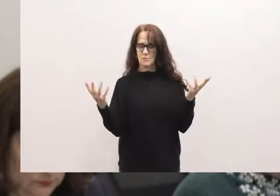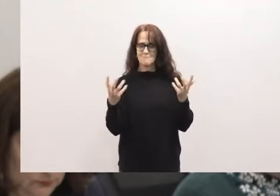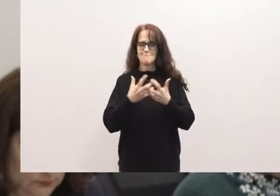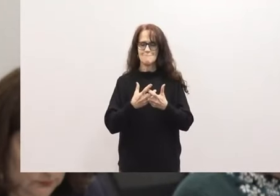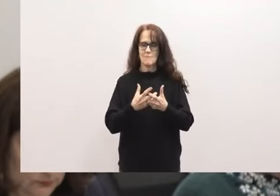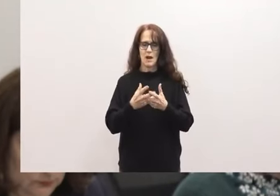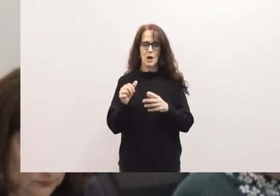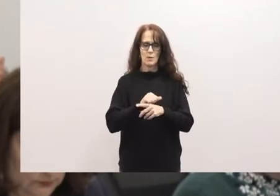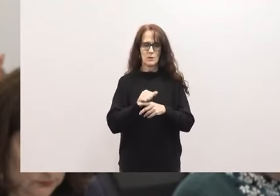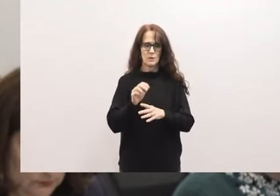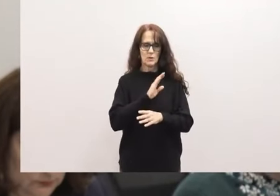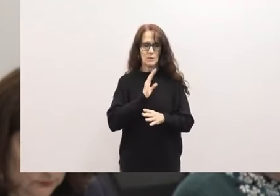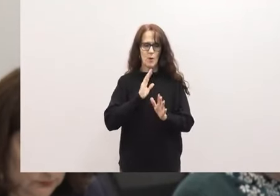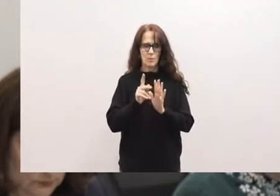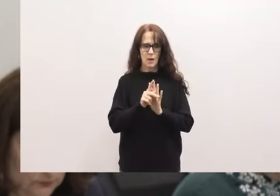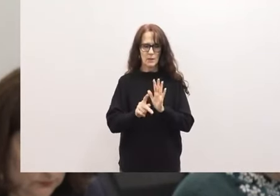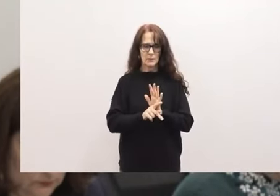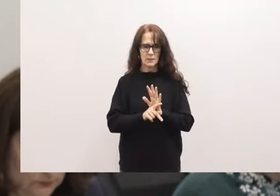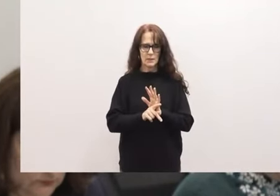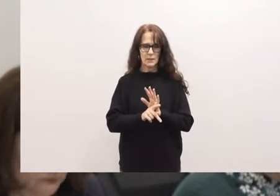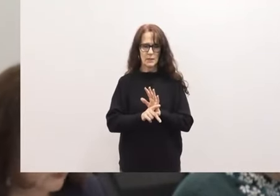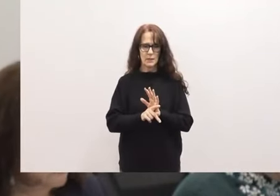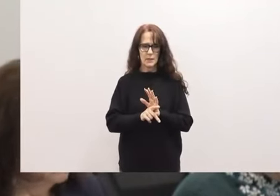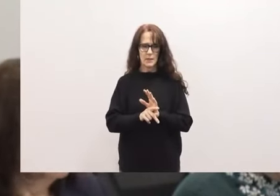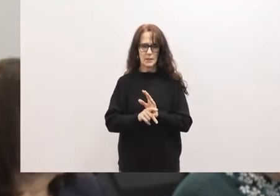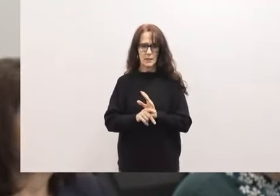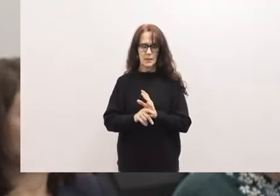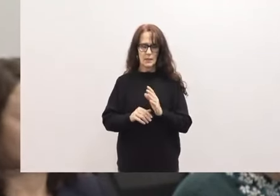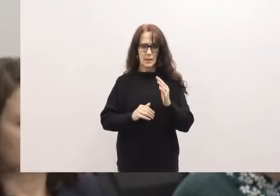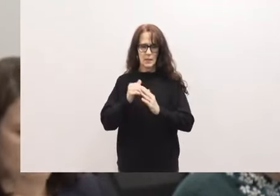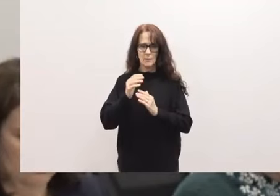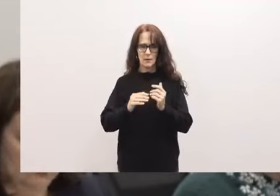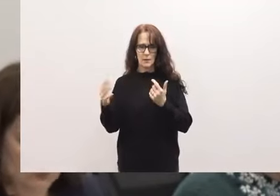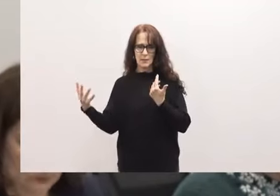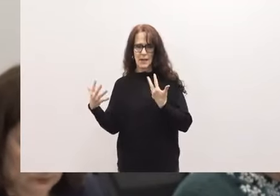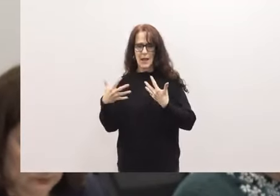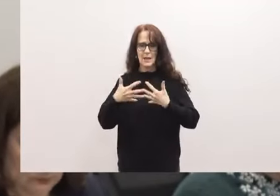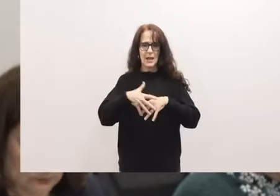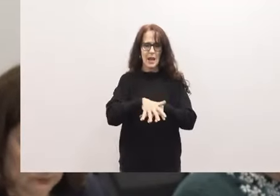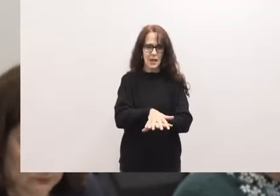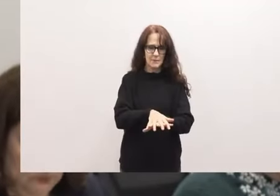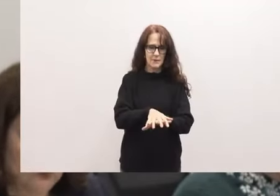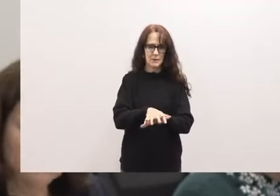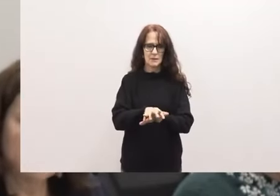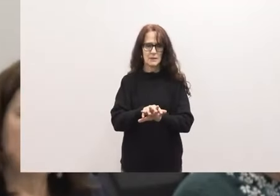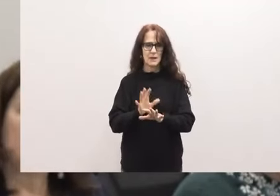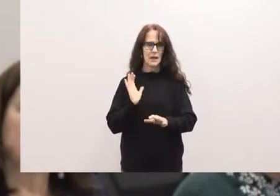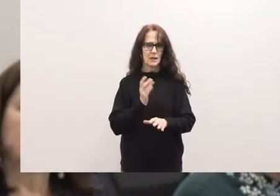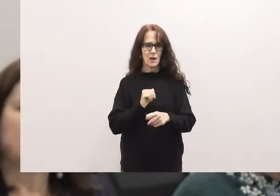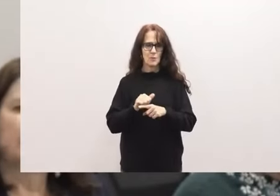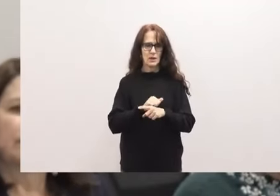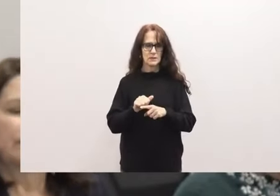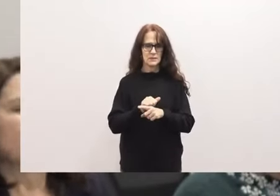into the board policy. So it's now building an alignment with our board policy and what our practices are.